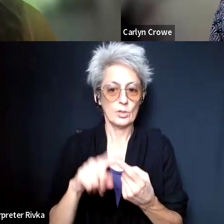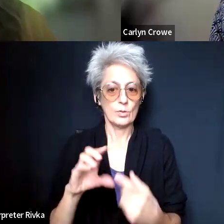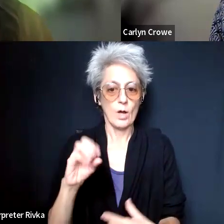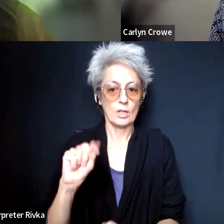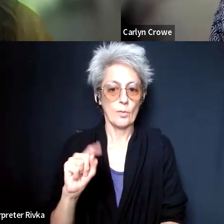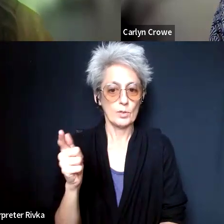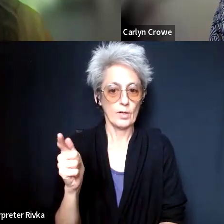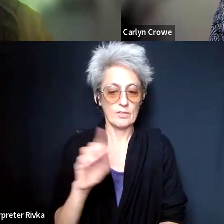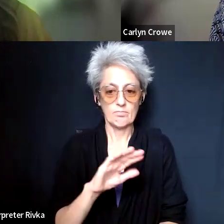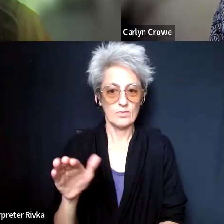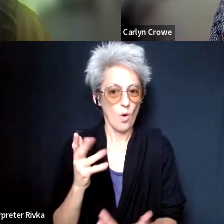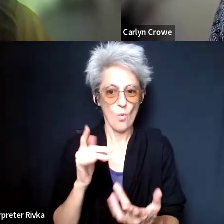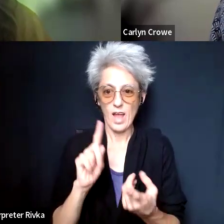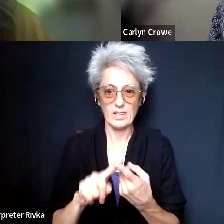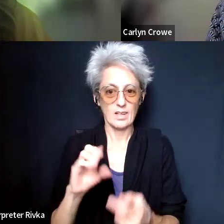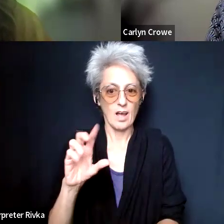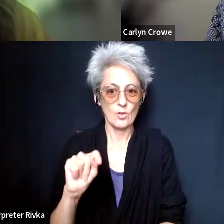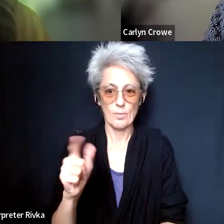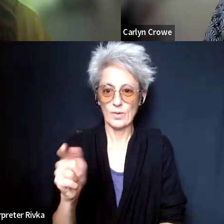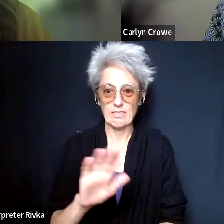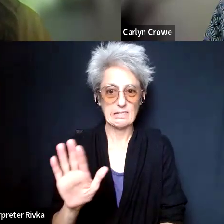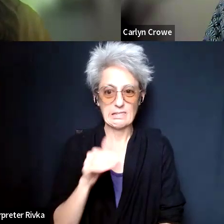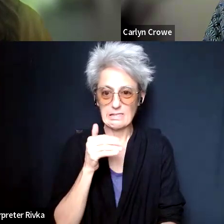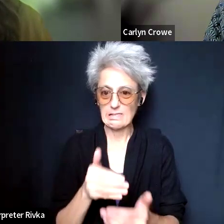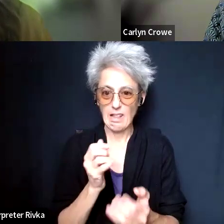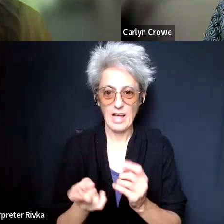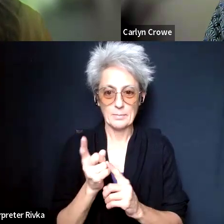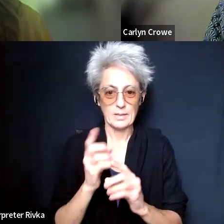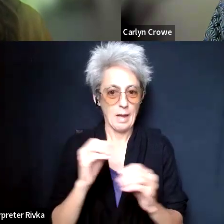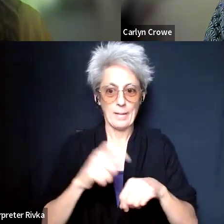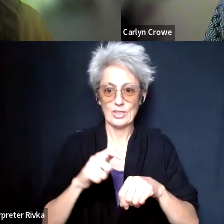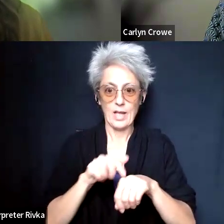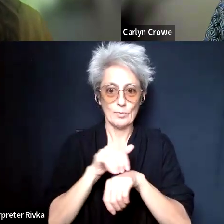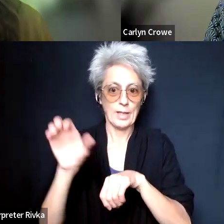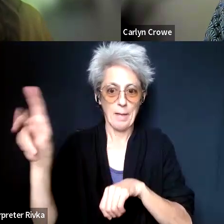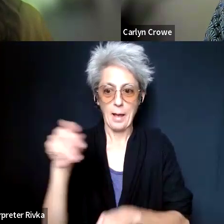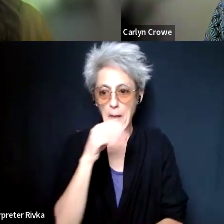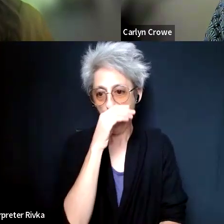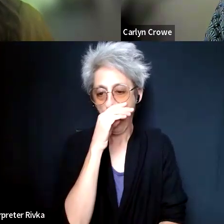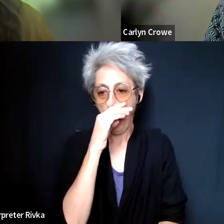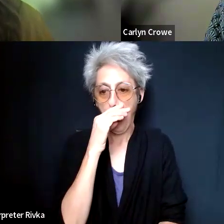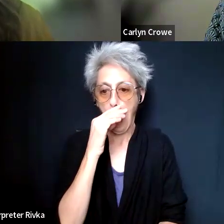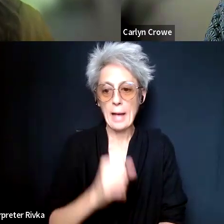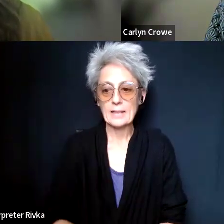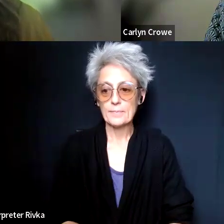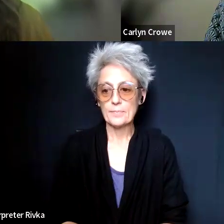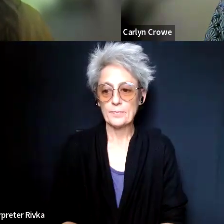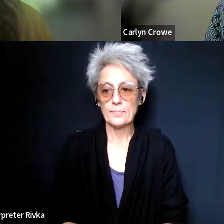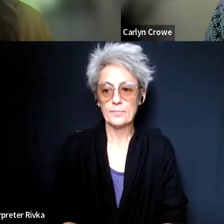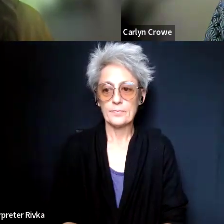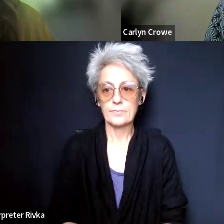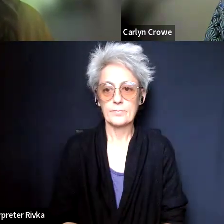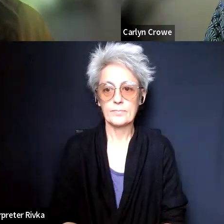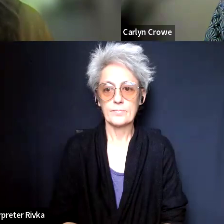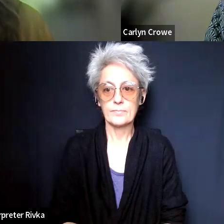would not wait until October 21st because you really don't have much time to get them back. The earliest the auditors will